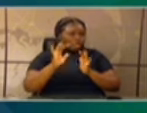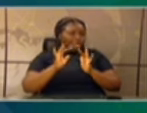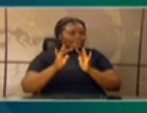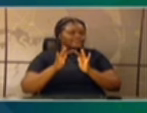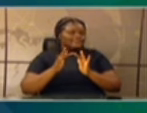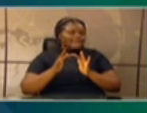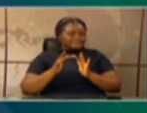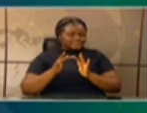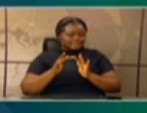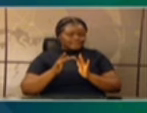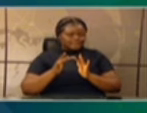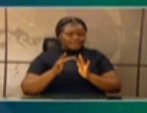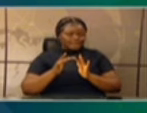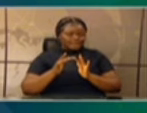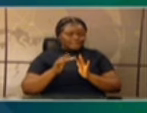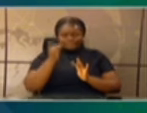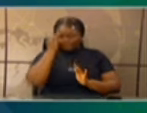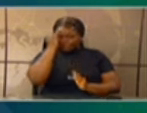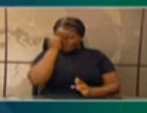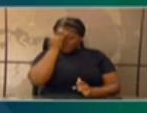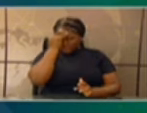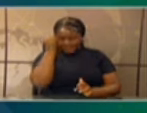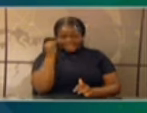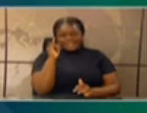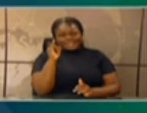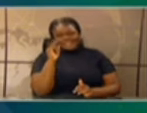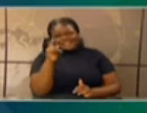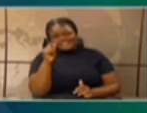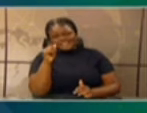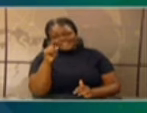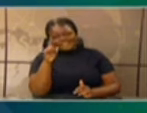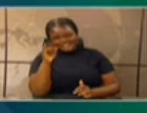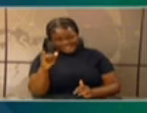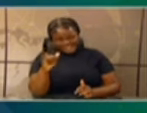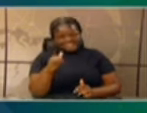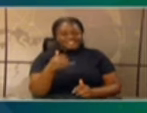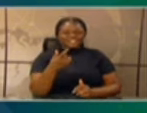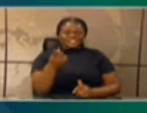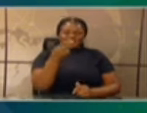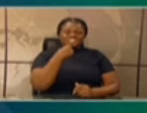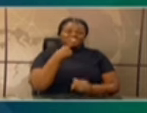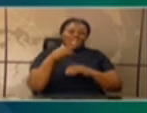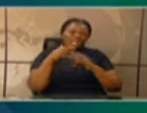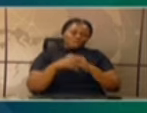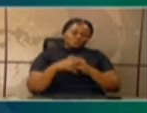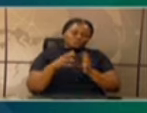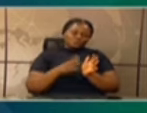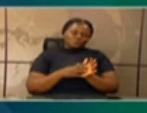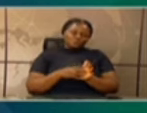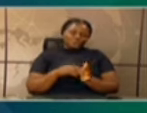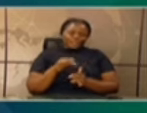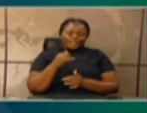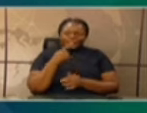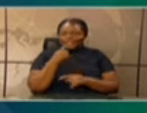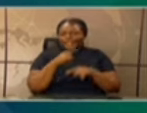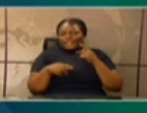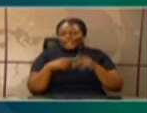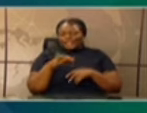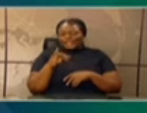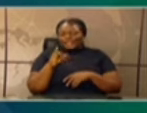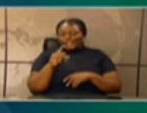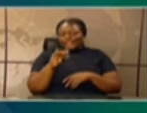Where 1980, Italy as an American, Kwafokan Italy, who are called Brutini School, no, Italy, by a Mimikani Italy, if you